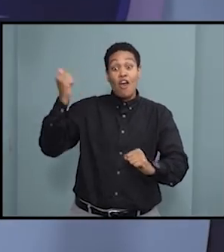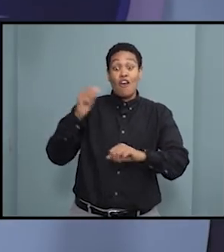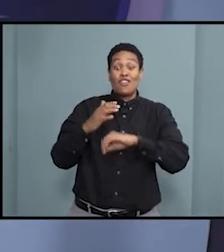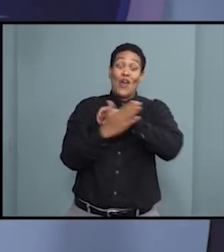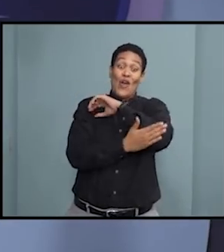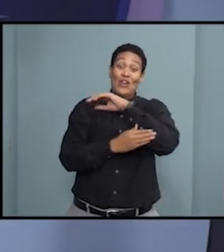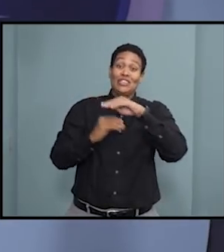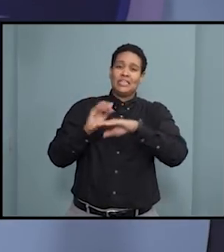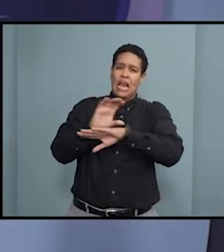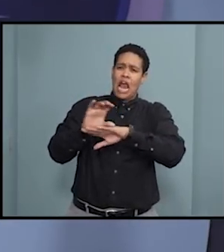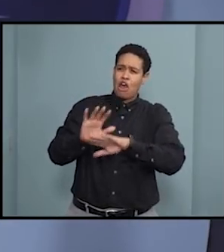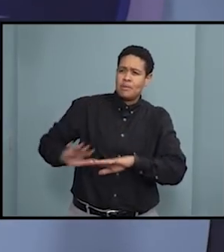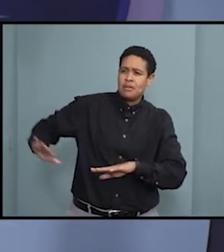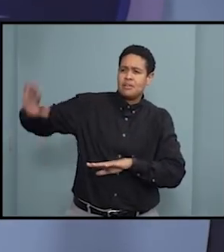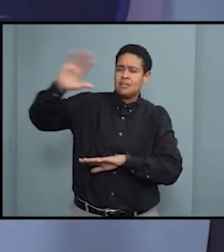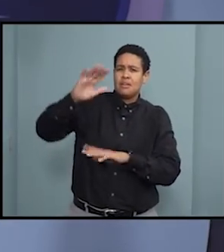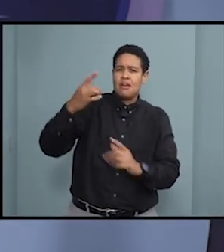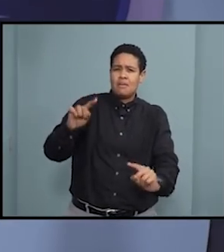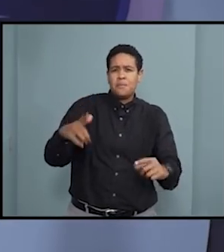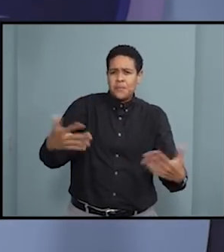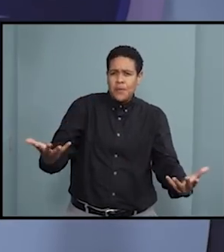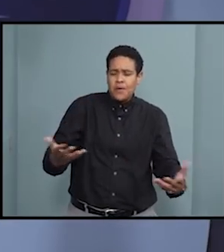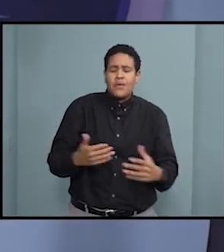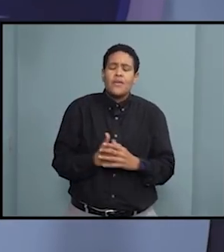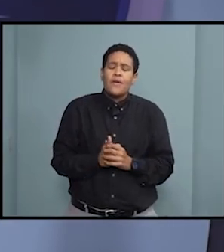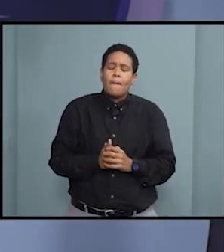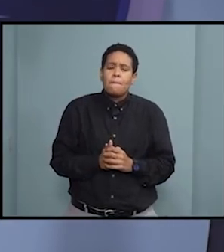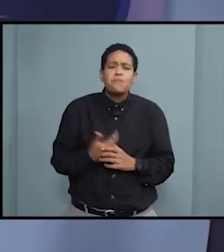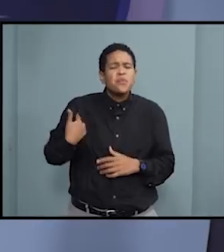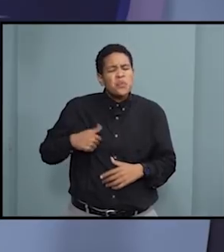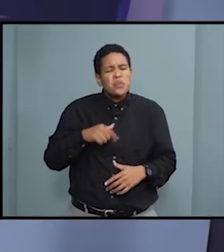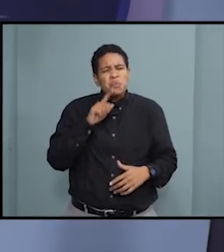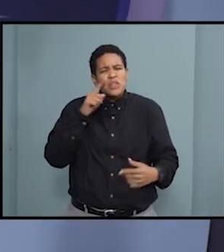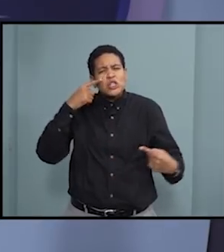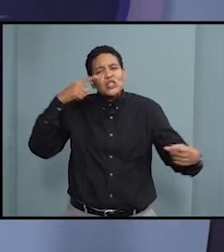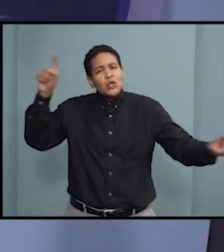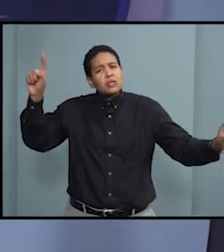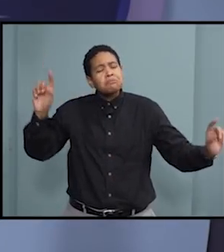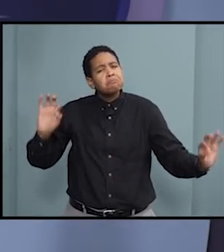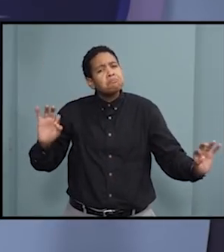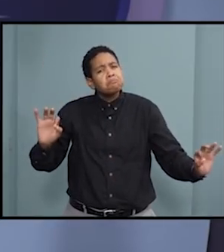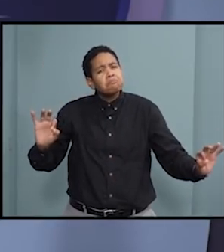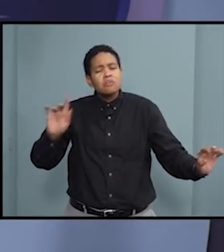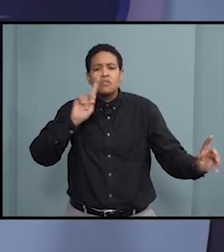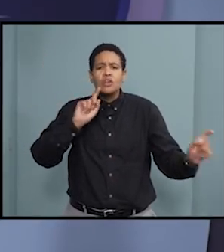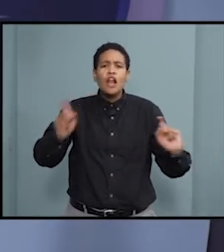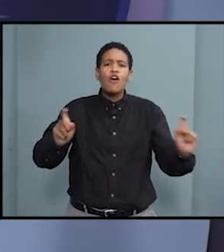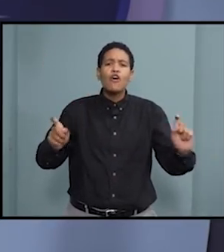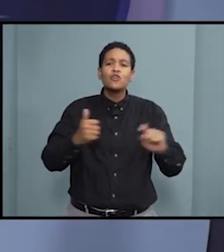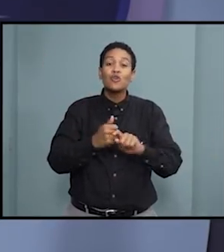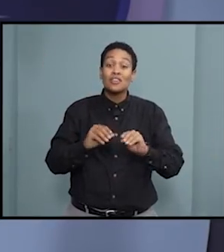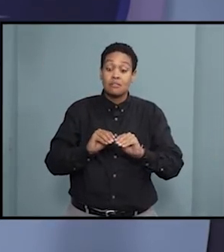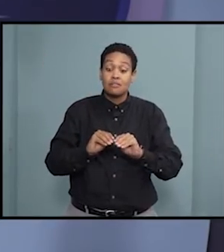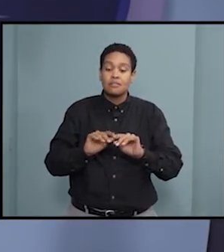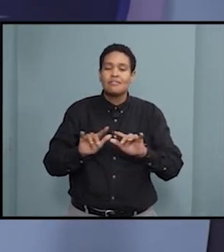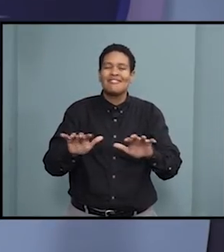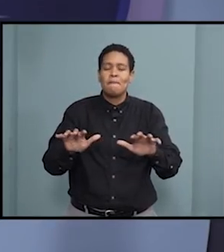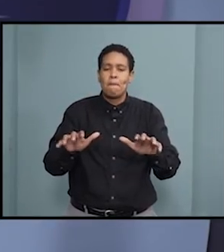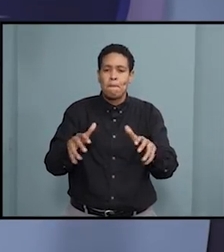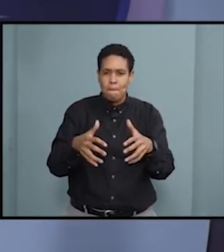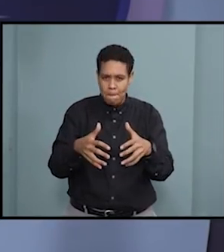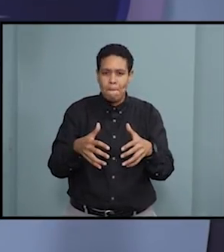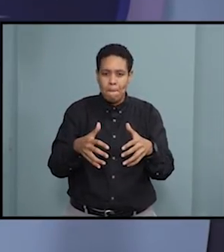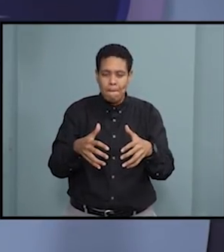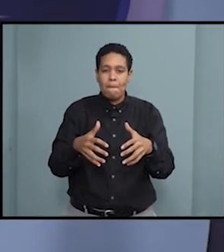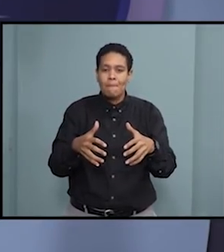region, we have been fairly successful in controlling the spread of the